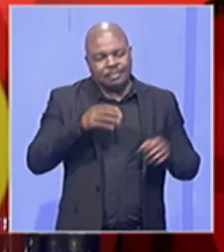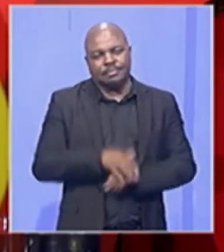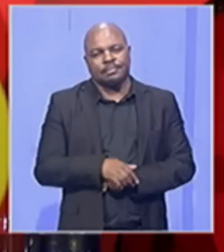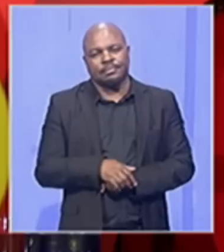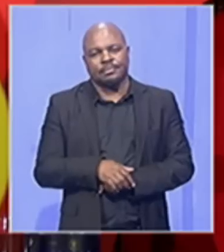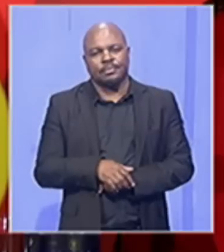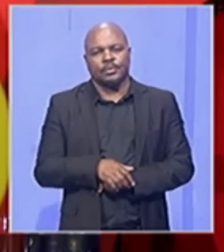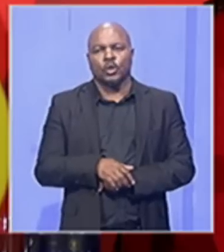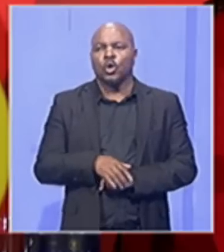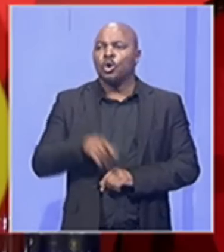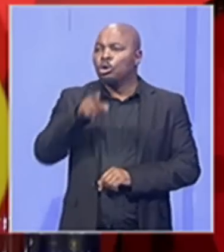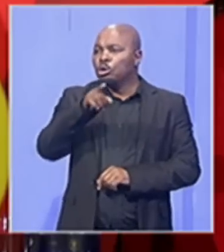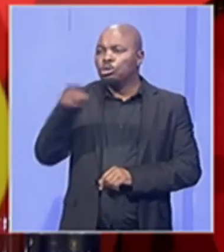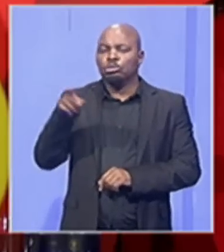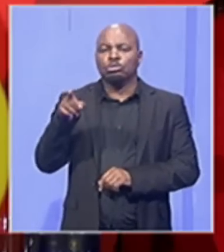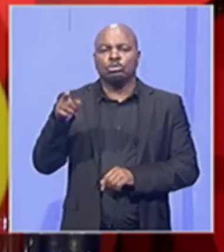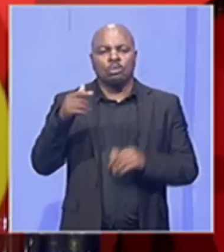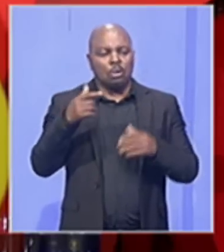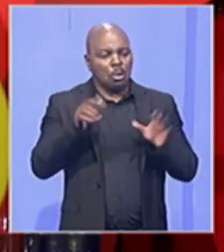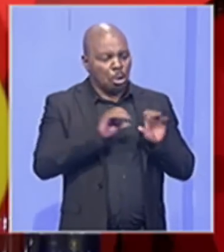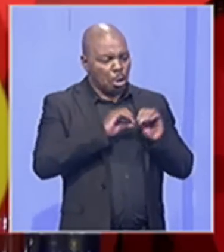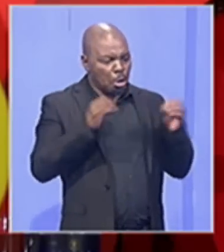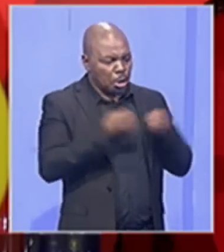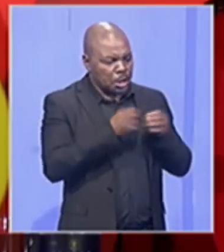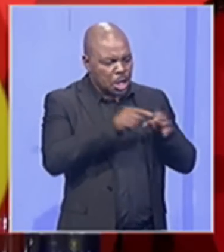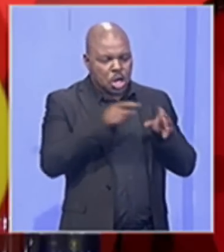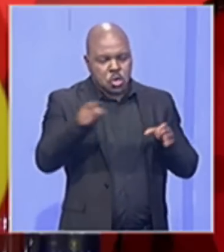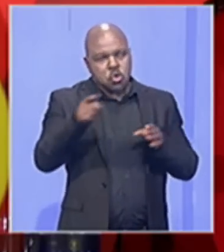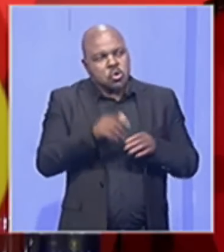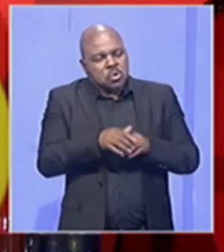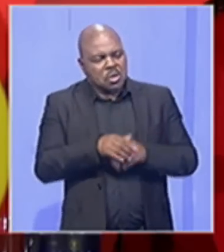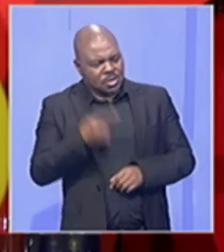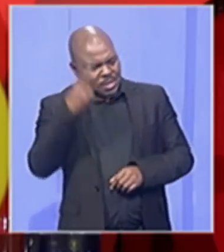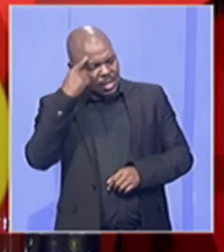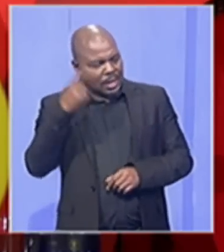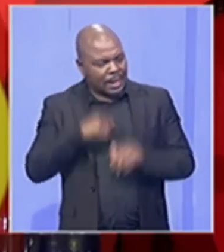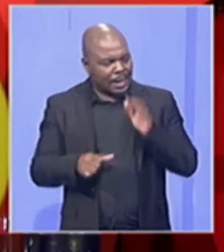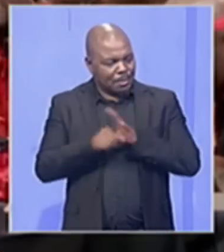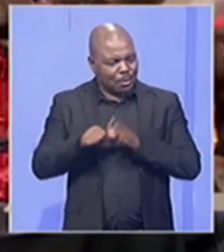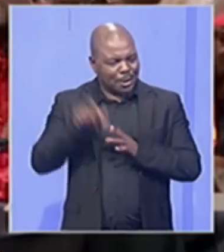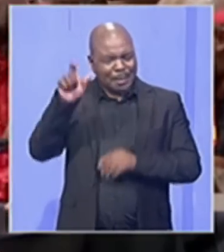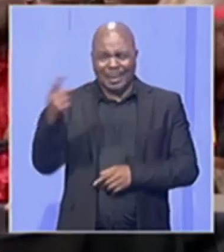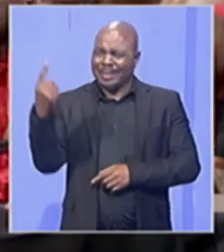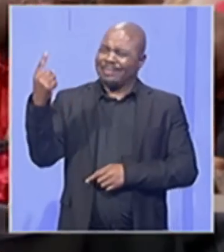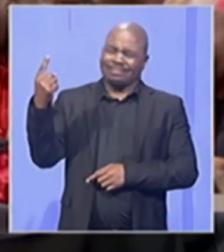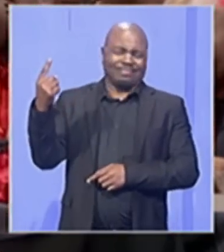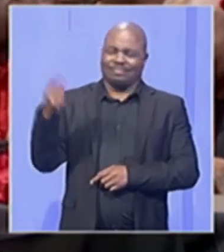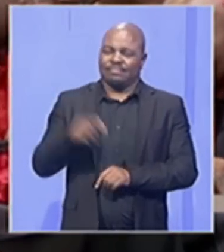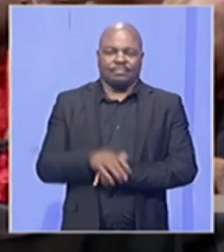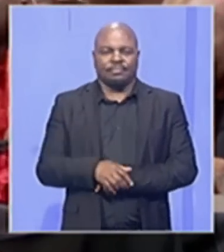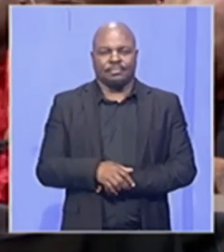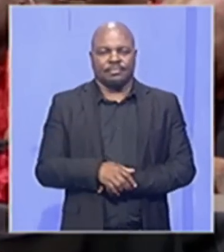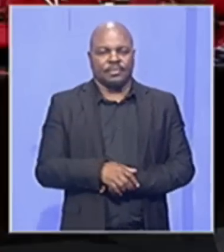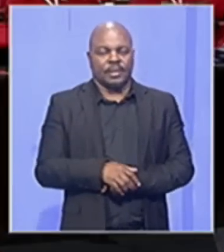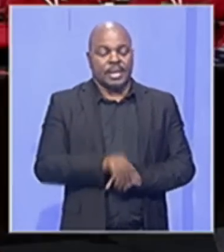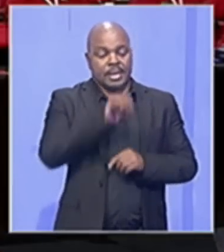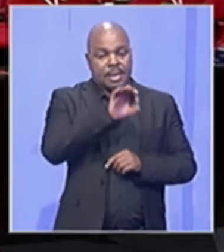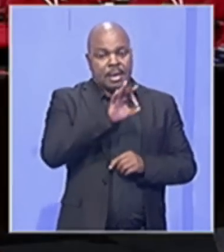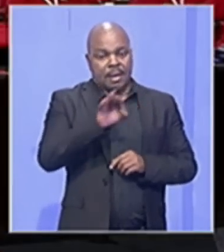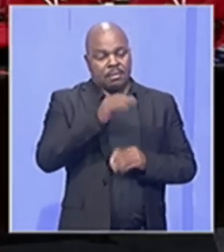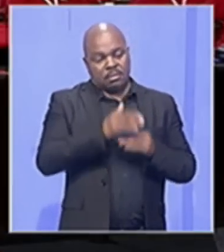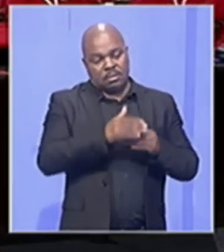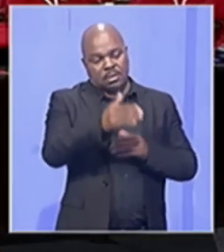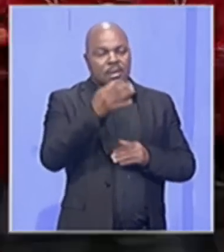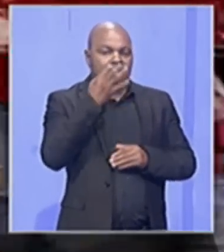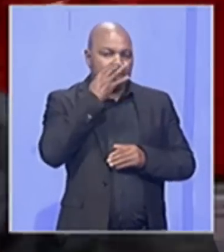So you are not going to reduce this organization to some individual. Mokga wa EFF o bontshitse kgahleho ya ho kena